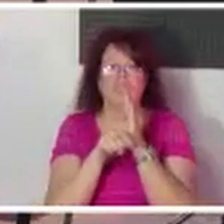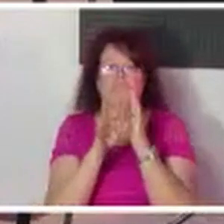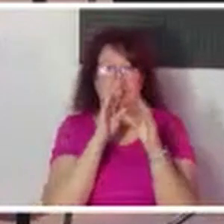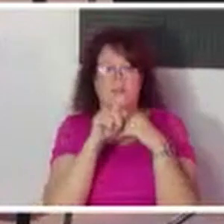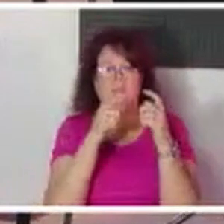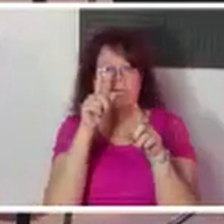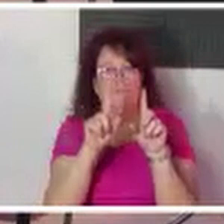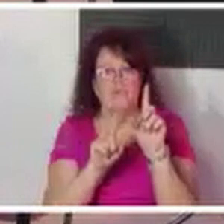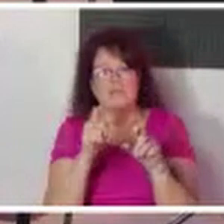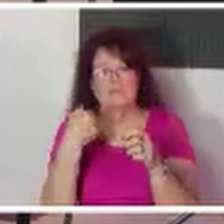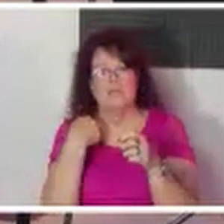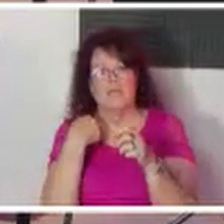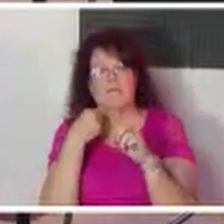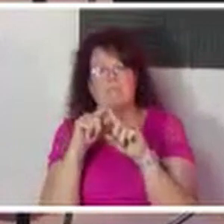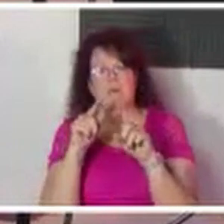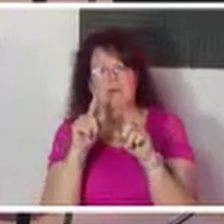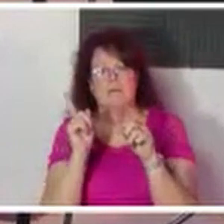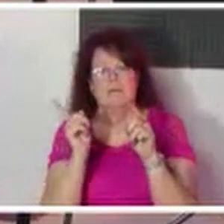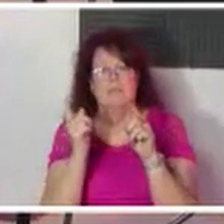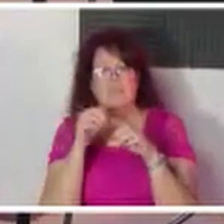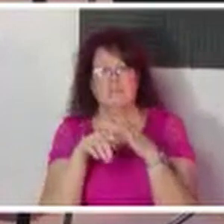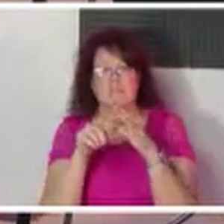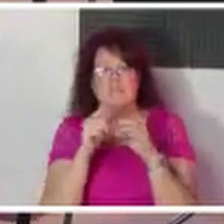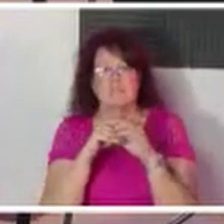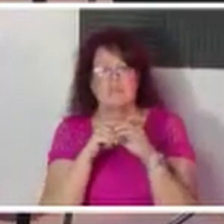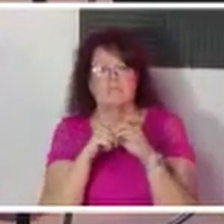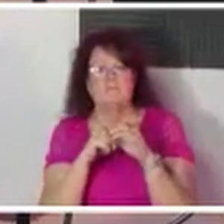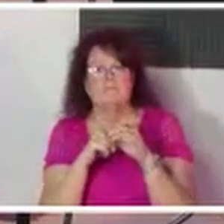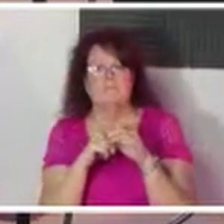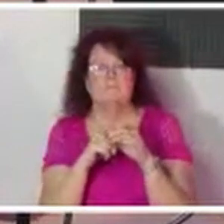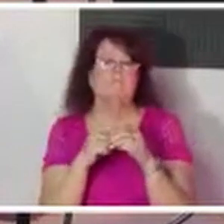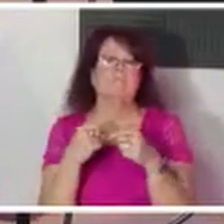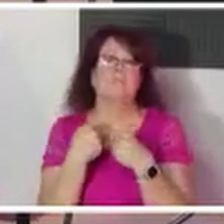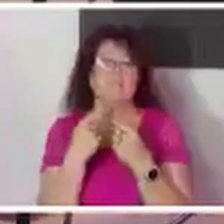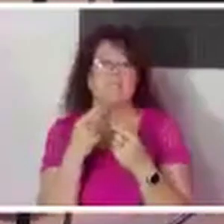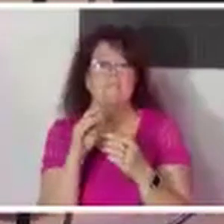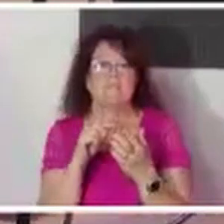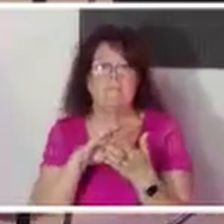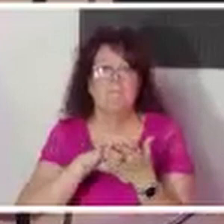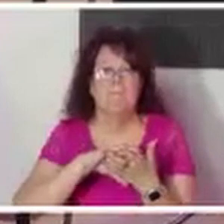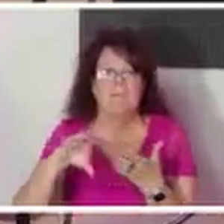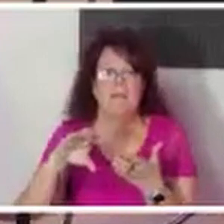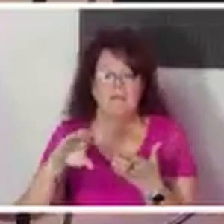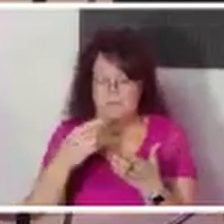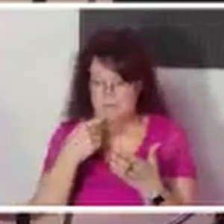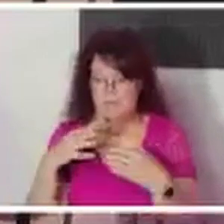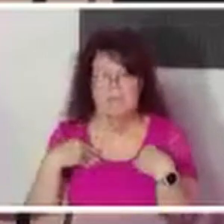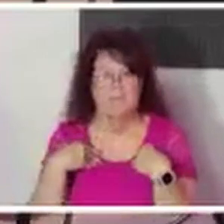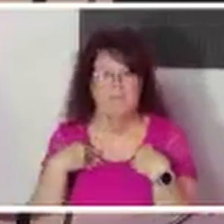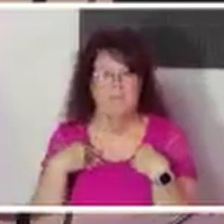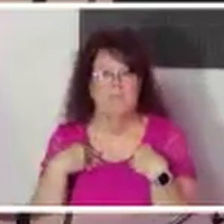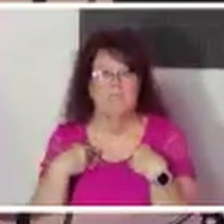But essentially the question that stands at any given time is, since bail has been deemed acceptable by a judge at that point, that means they